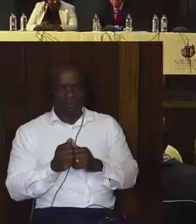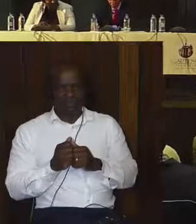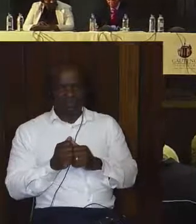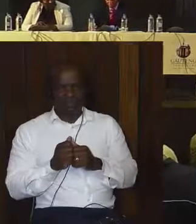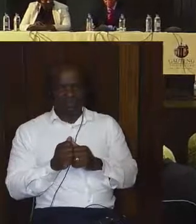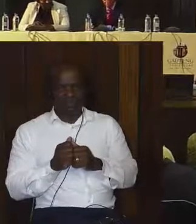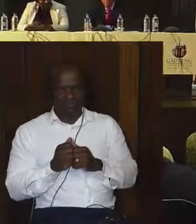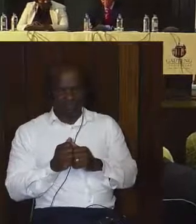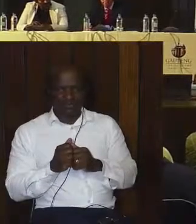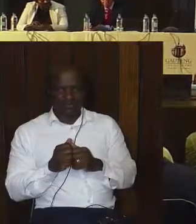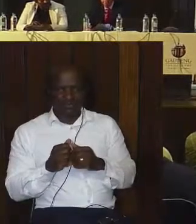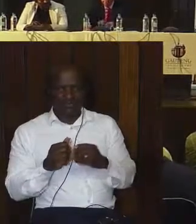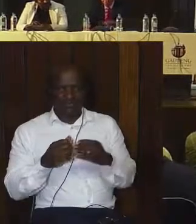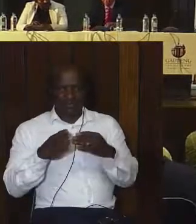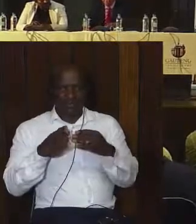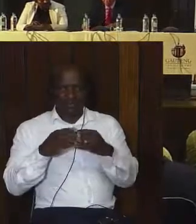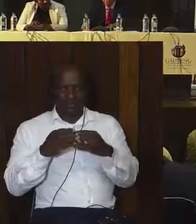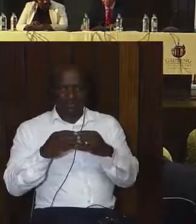Member Mabunda?